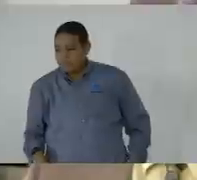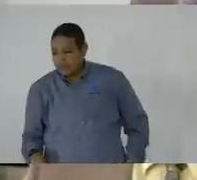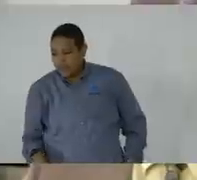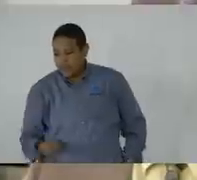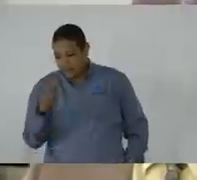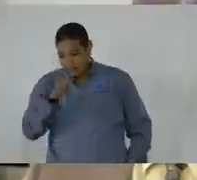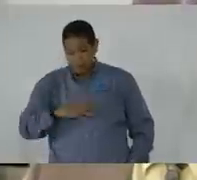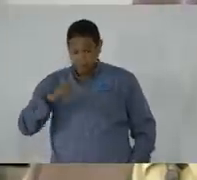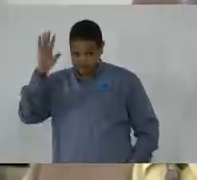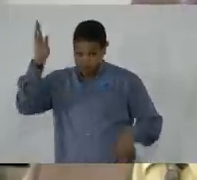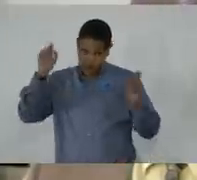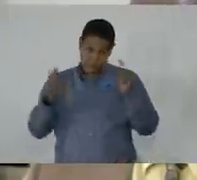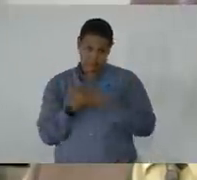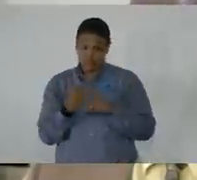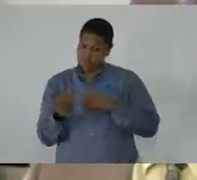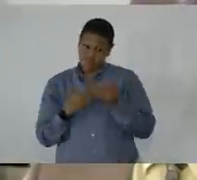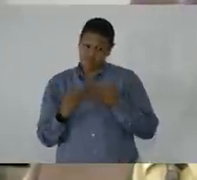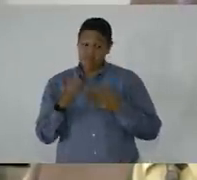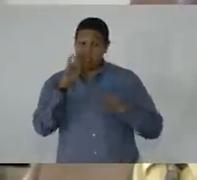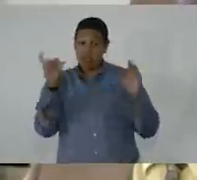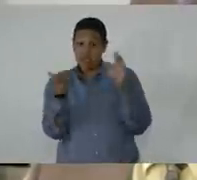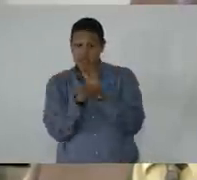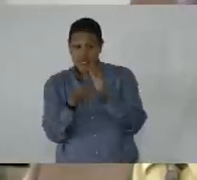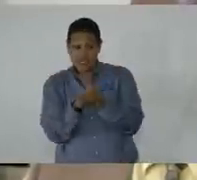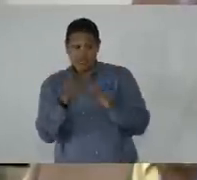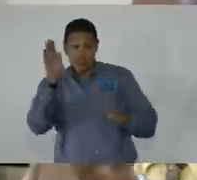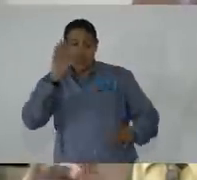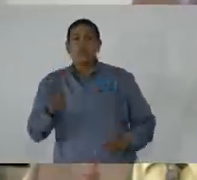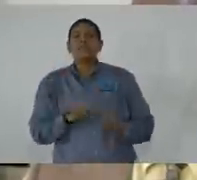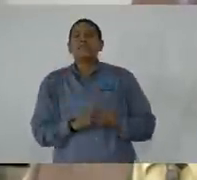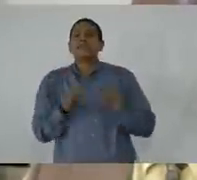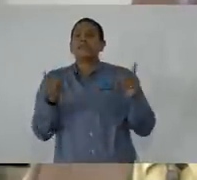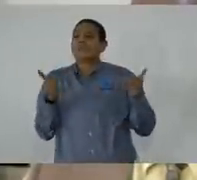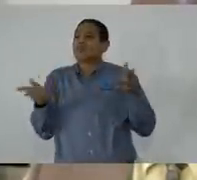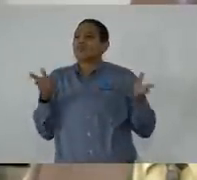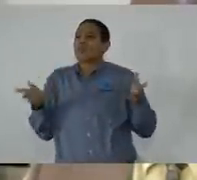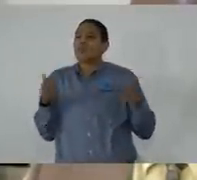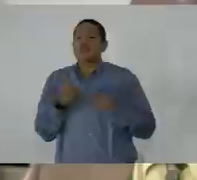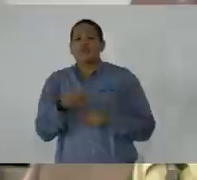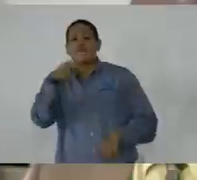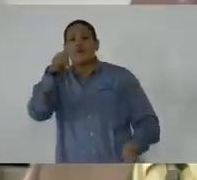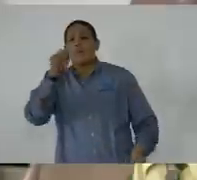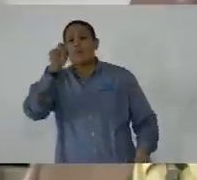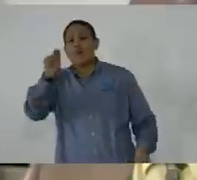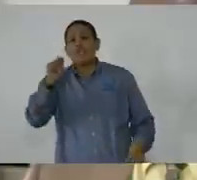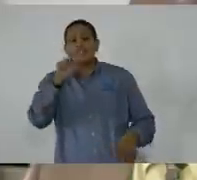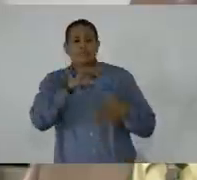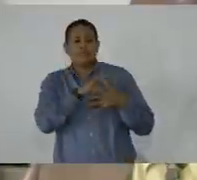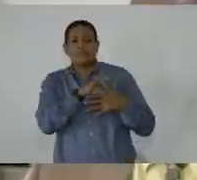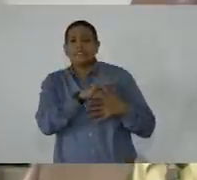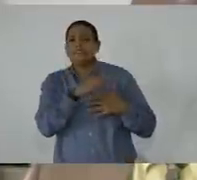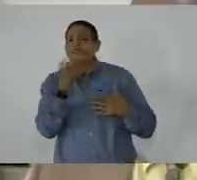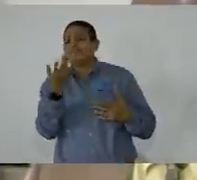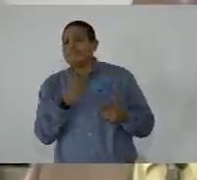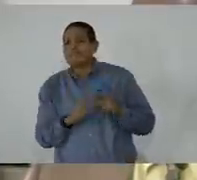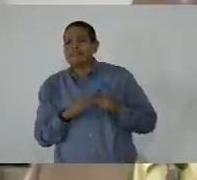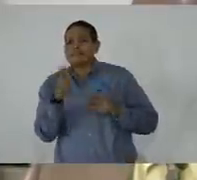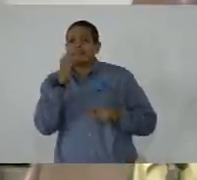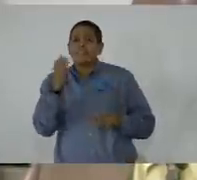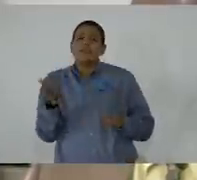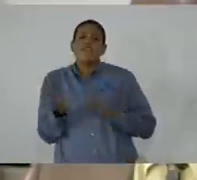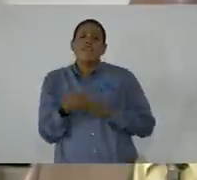Speaker, regarding identifying alternate sources of protein, we have increased our production of